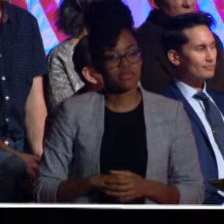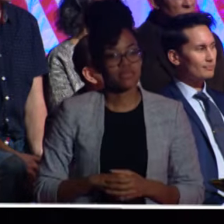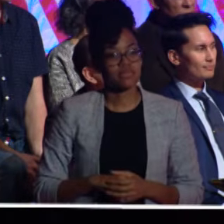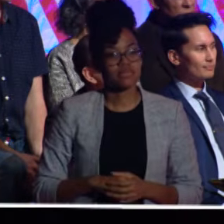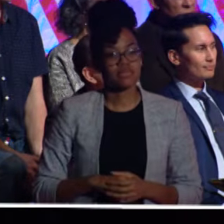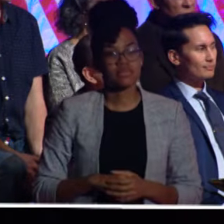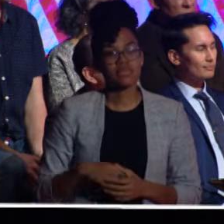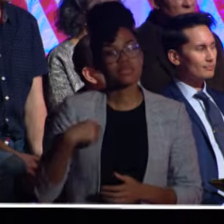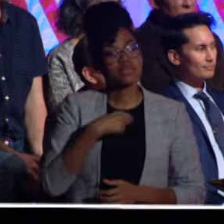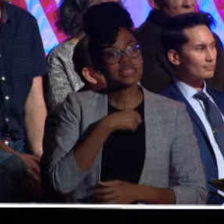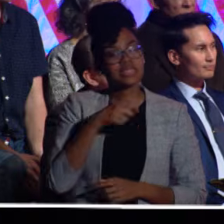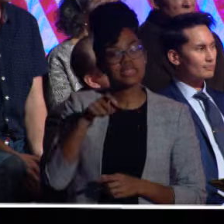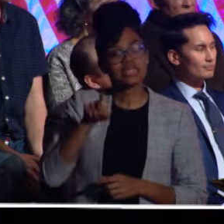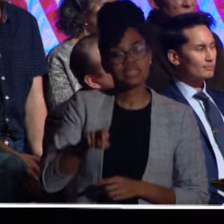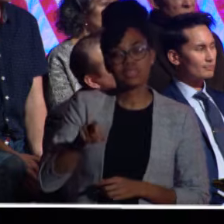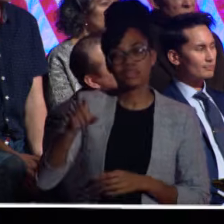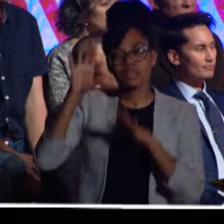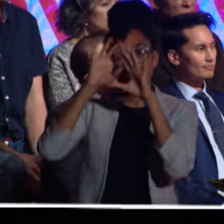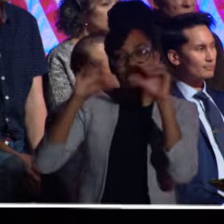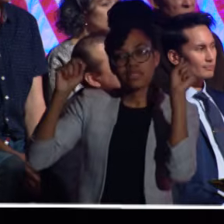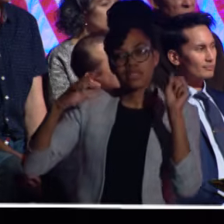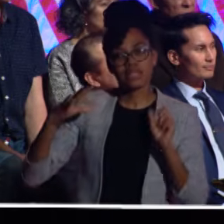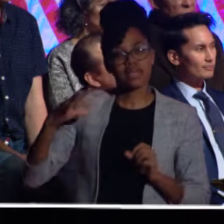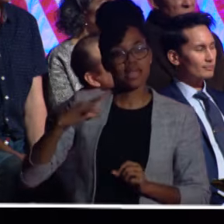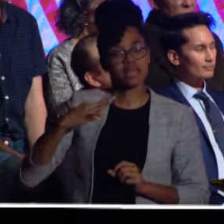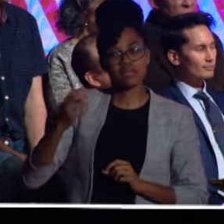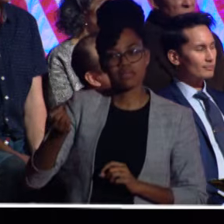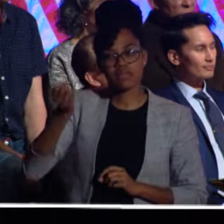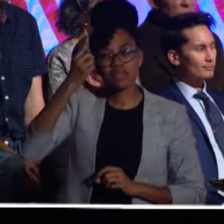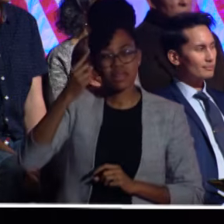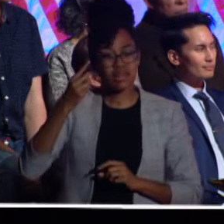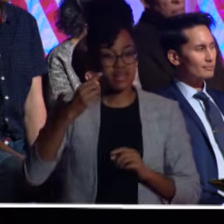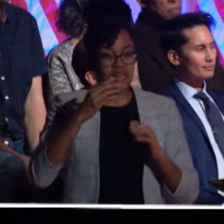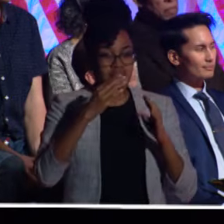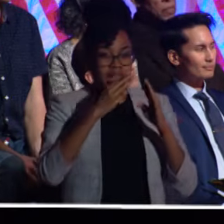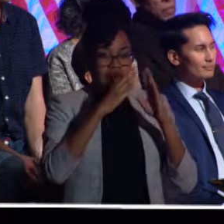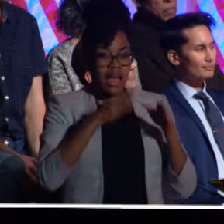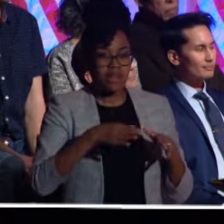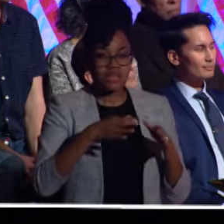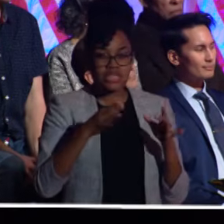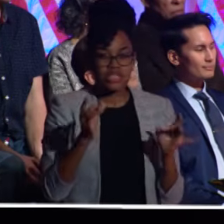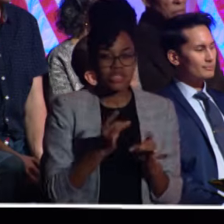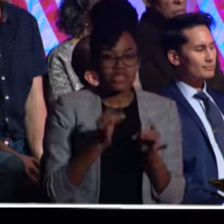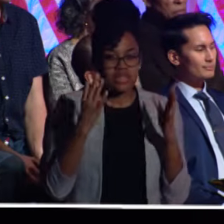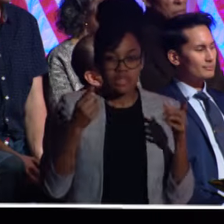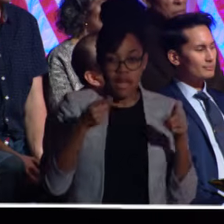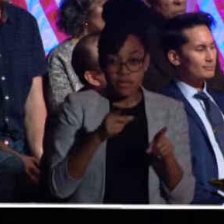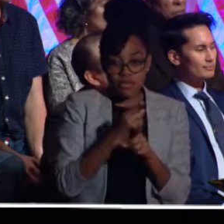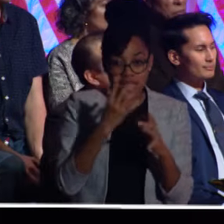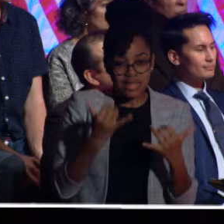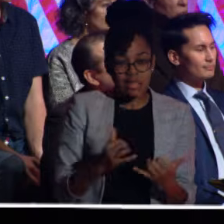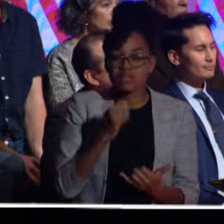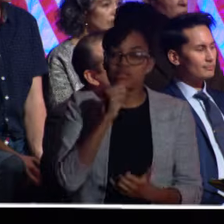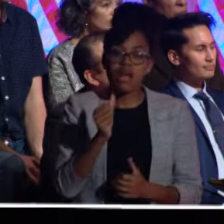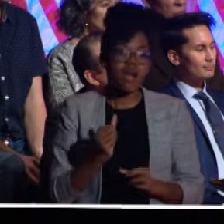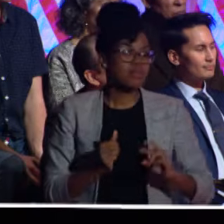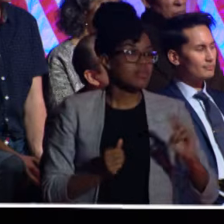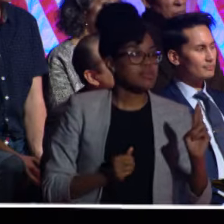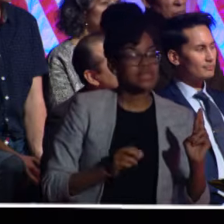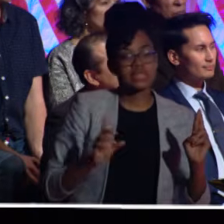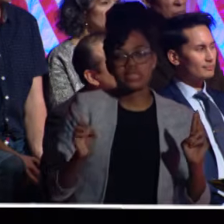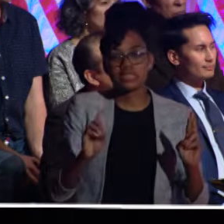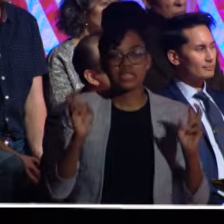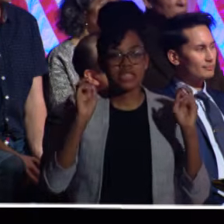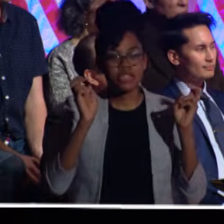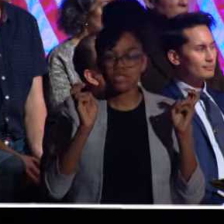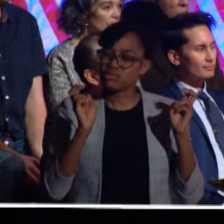who understands, for example, that the national housing crisis is not a Democratic or Republican issue. It's